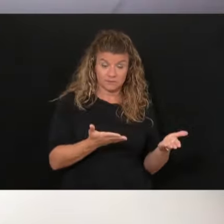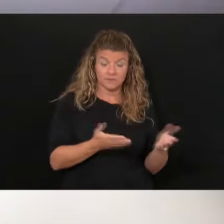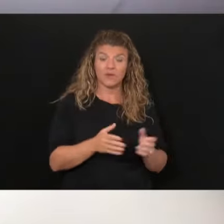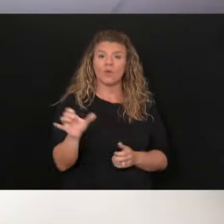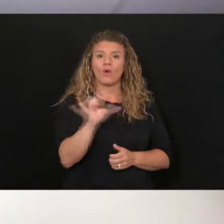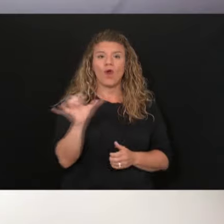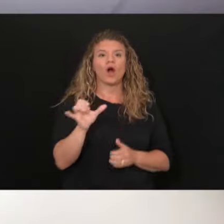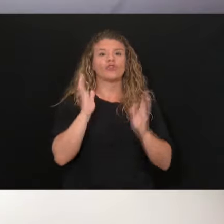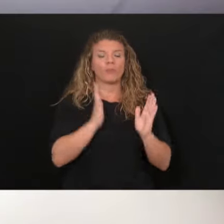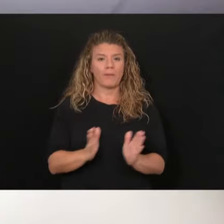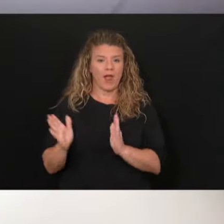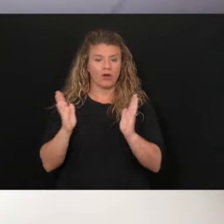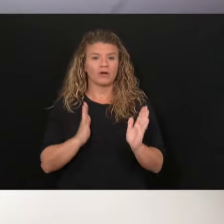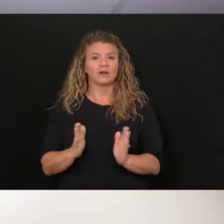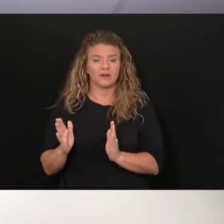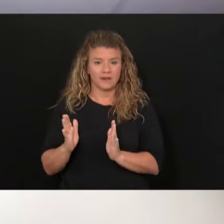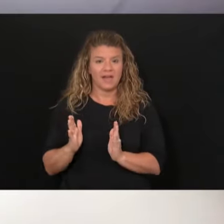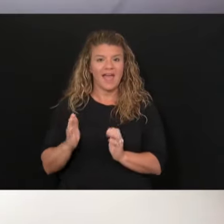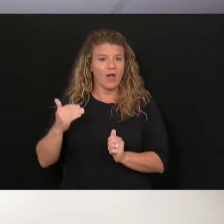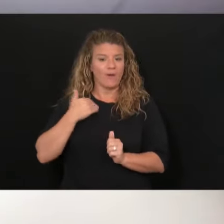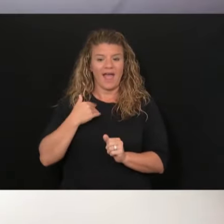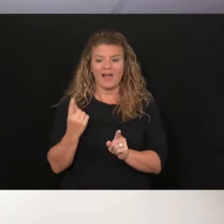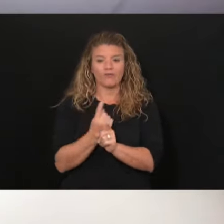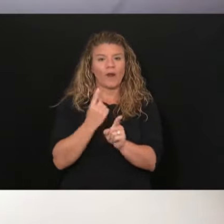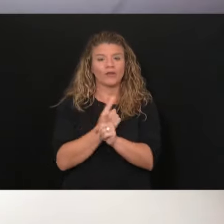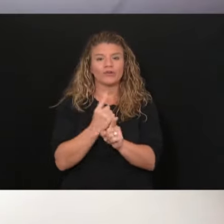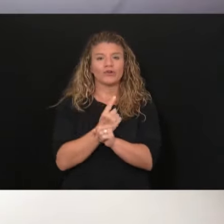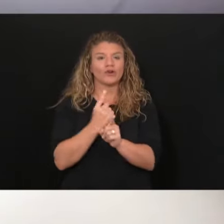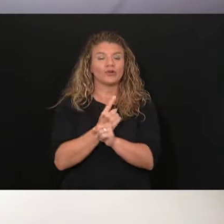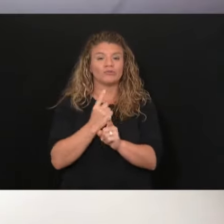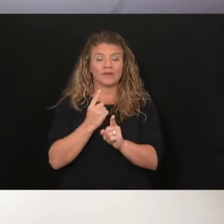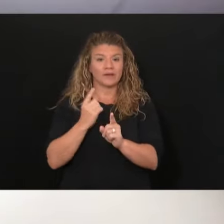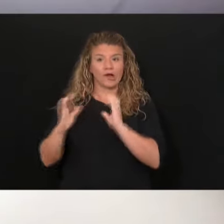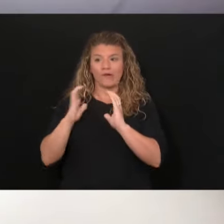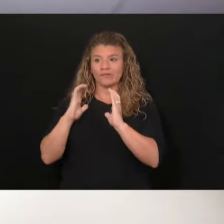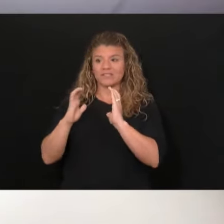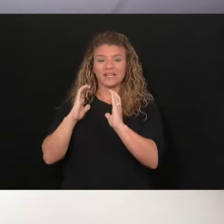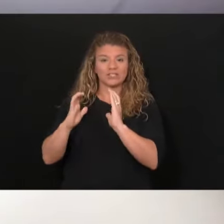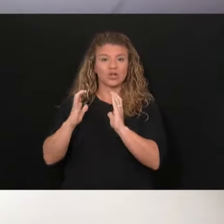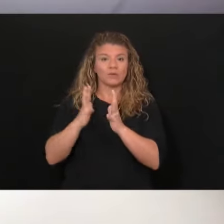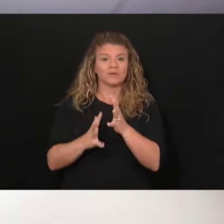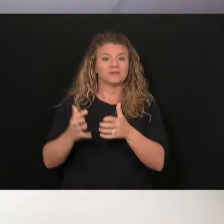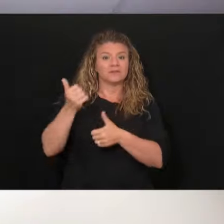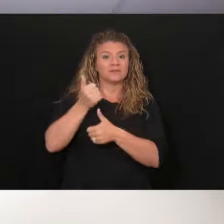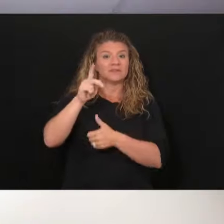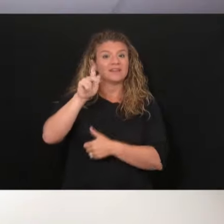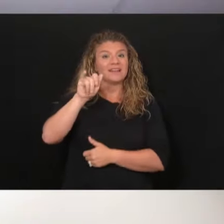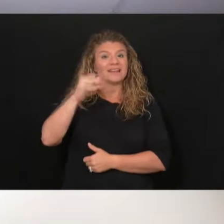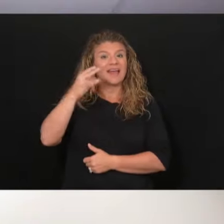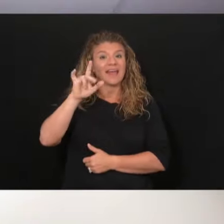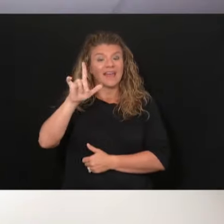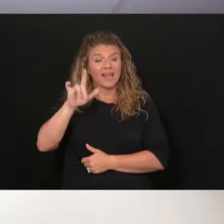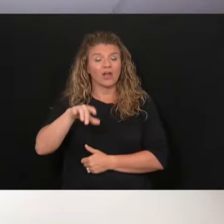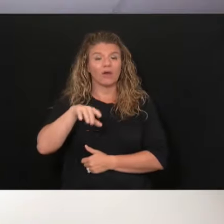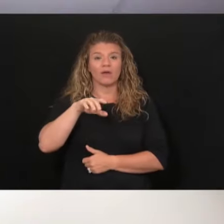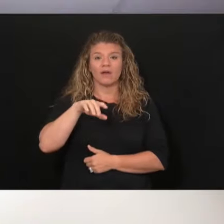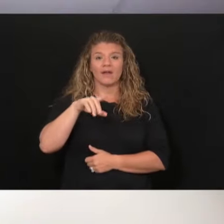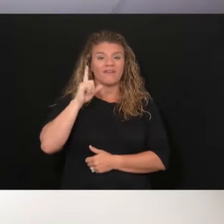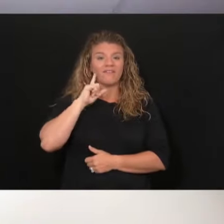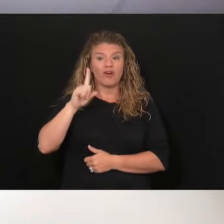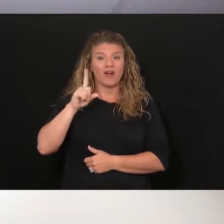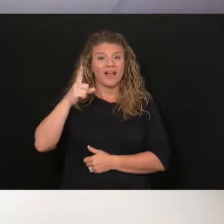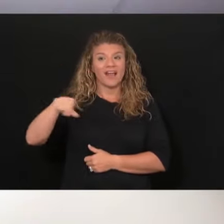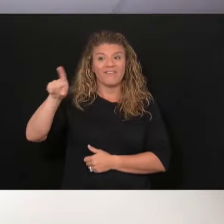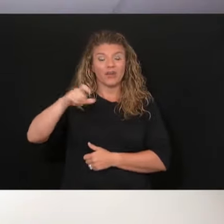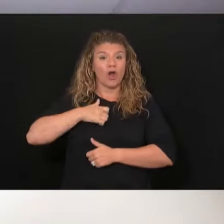be prepared, and I'll have regular conversations with Superintendent Cahill of where there might be need for support